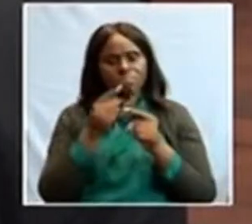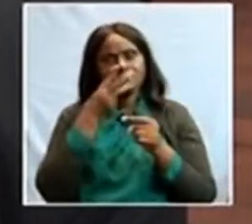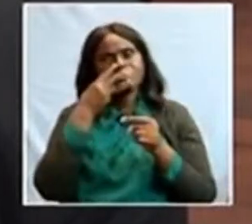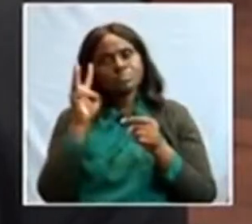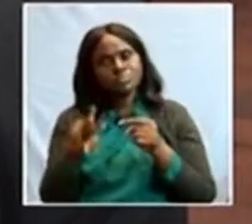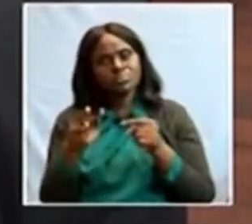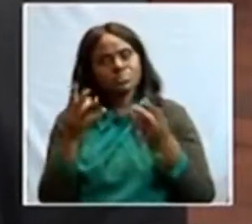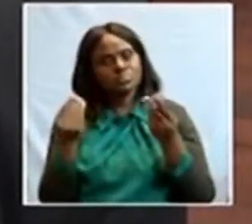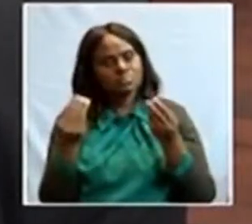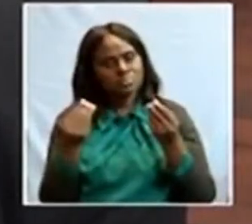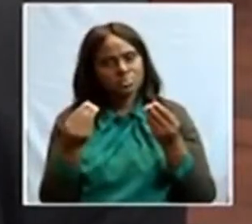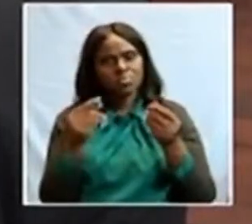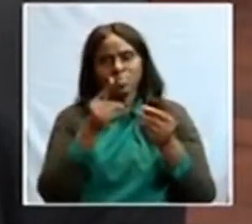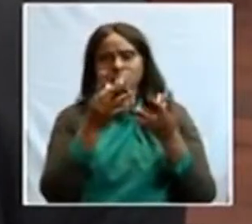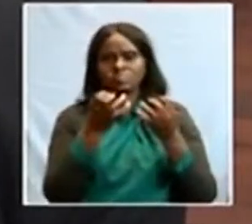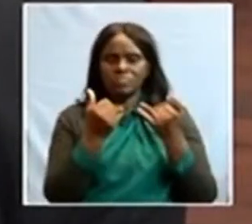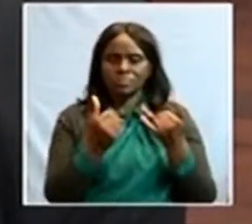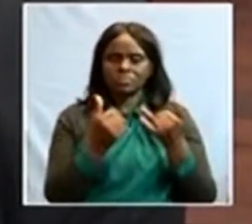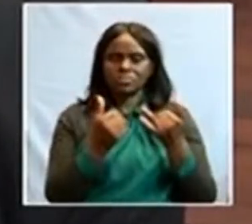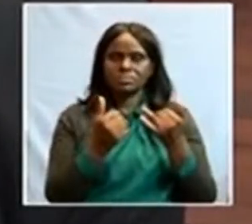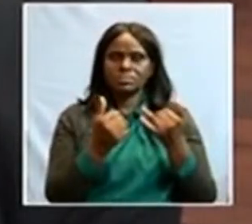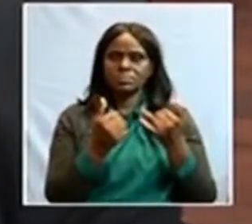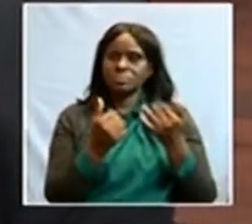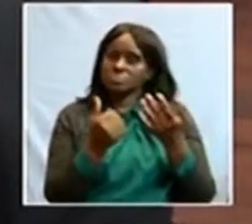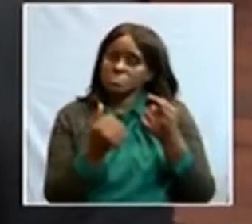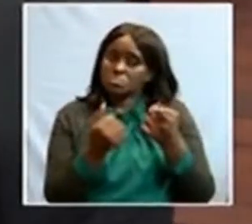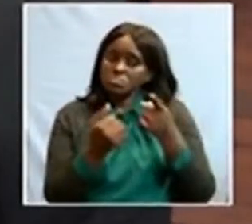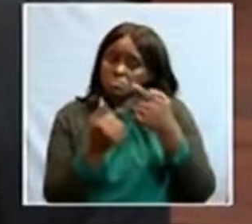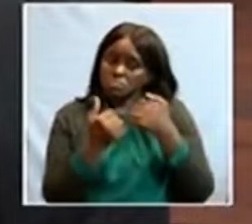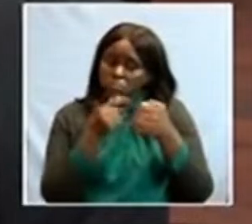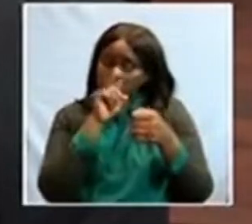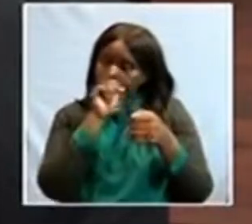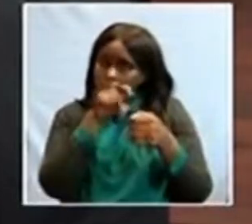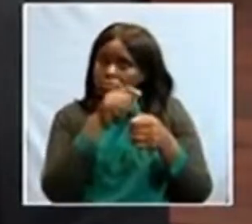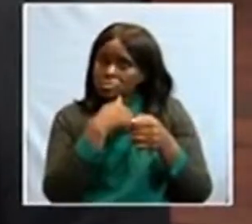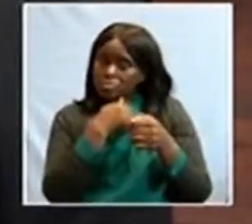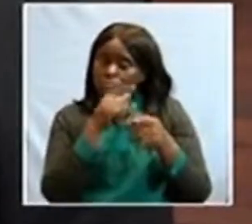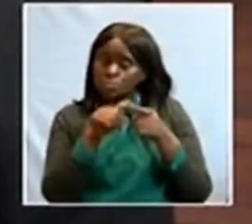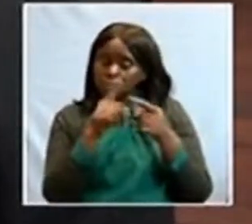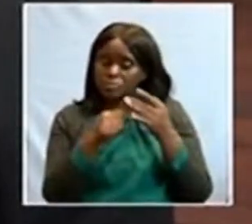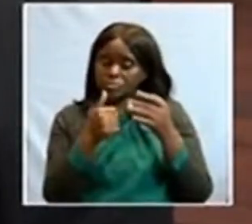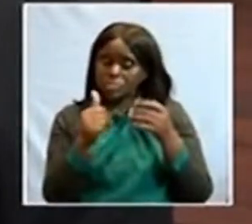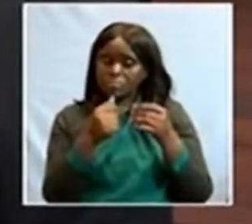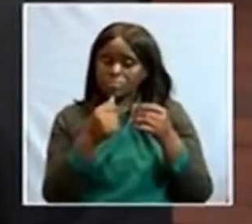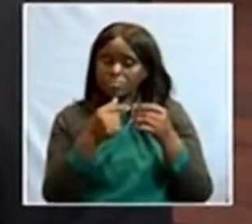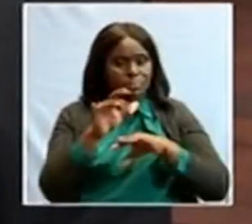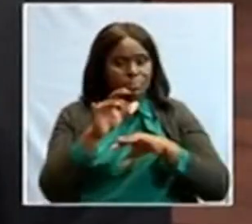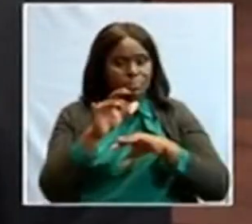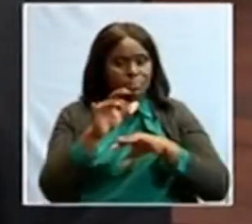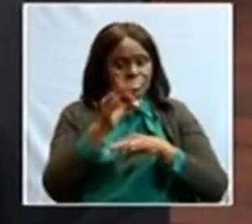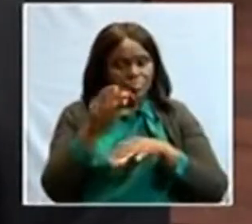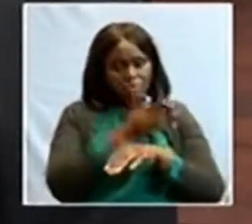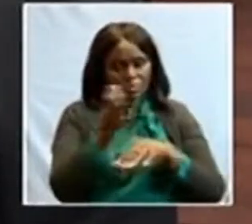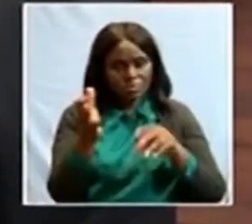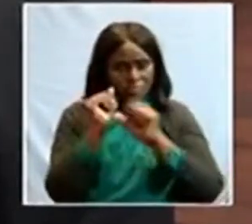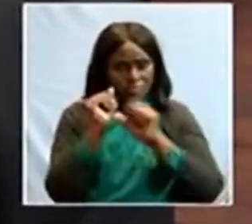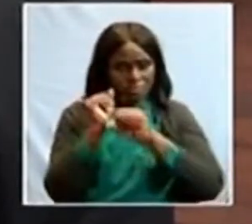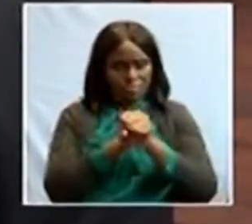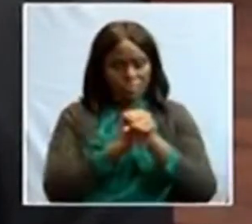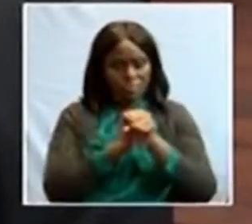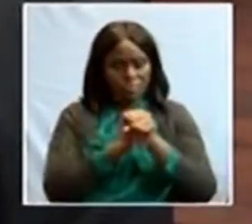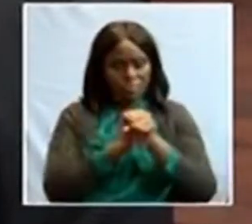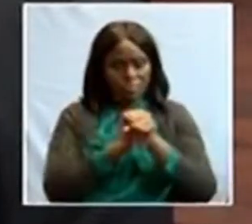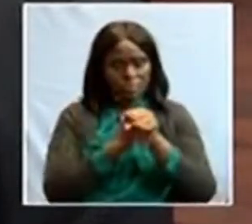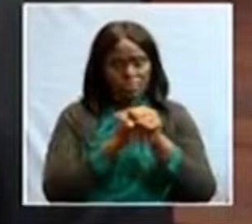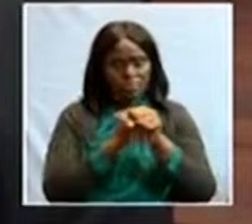wasting resources? You want to, okay, you have, yes, we've insured them, but in the absence of the protective clothes, I